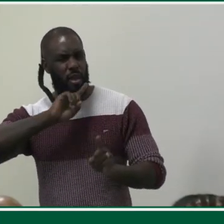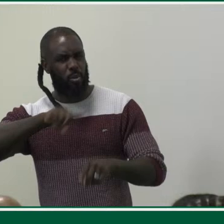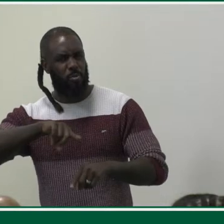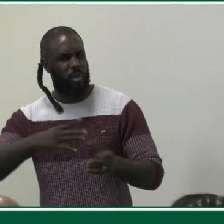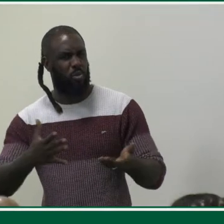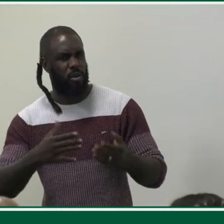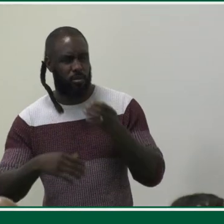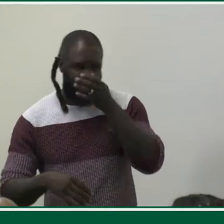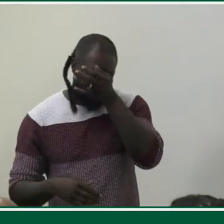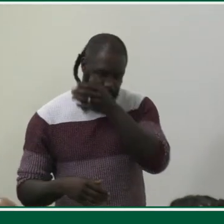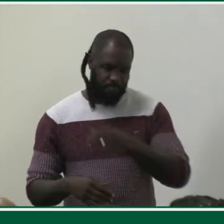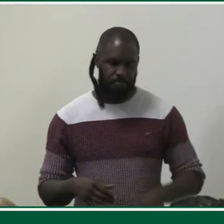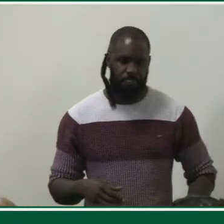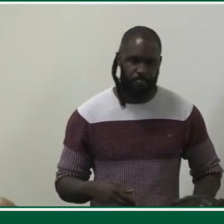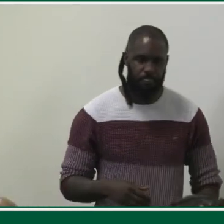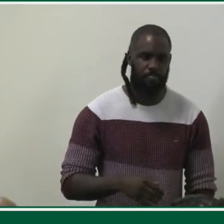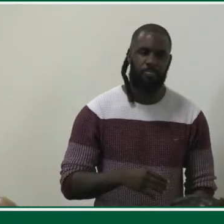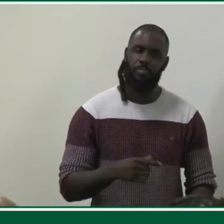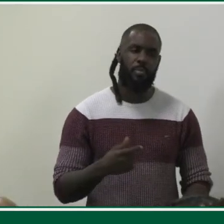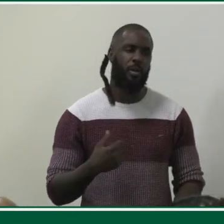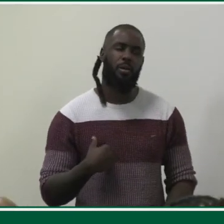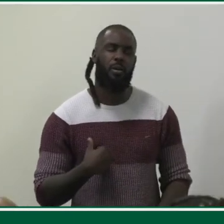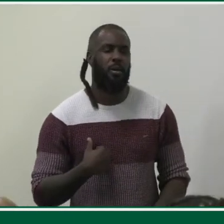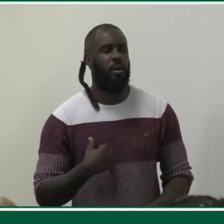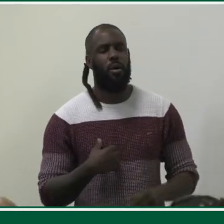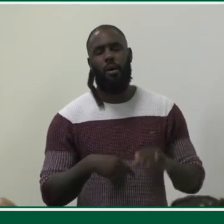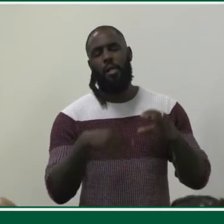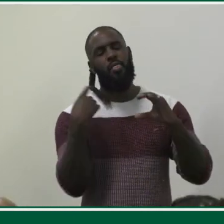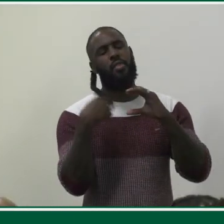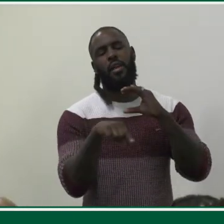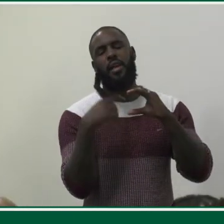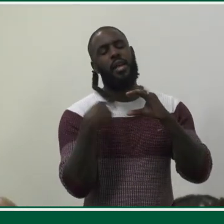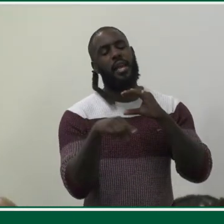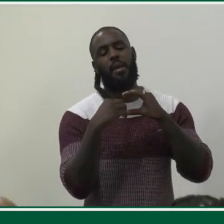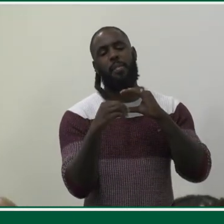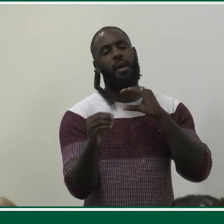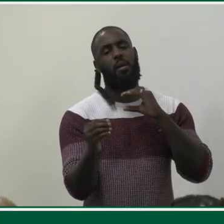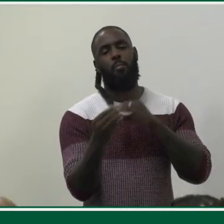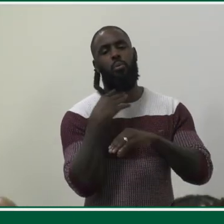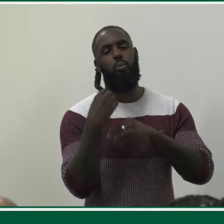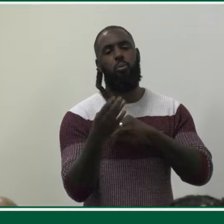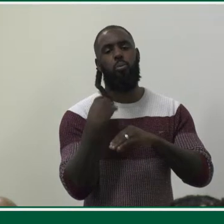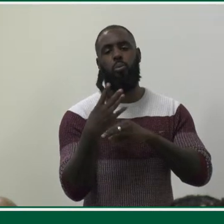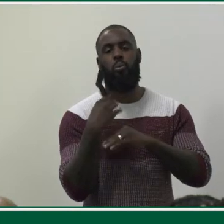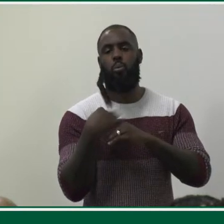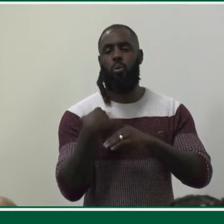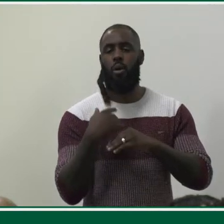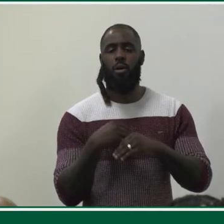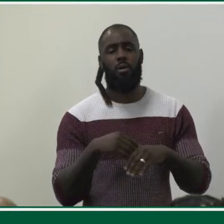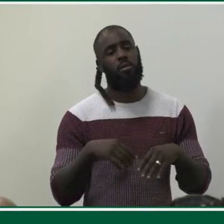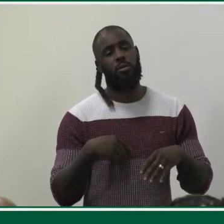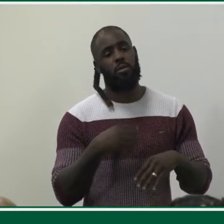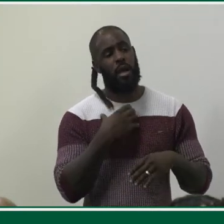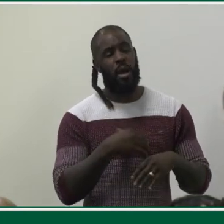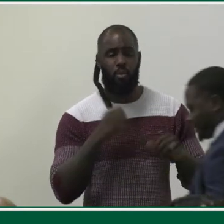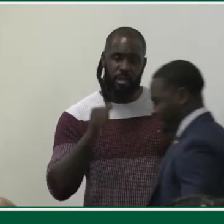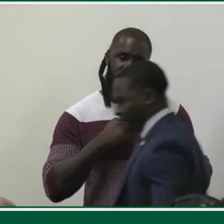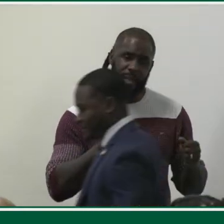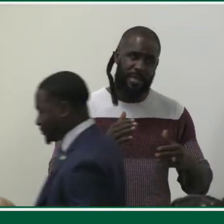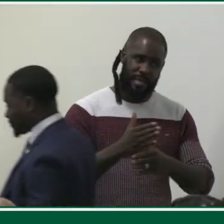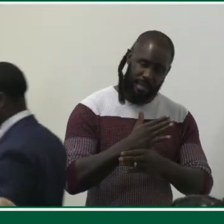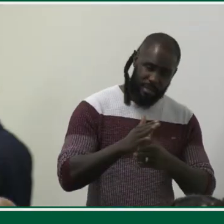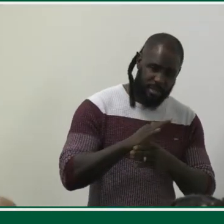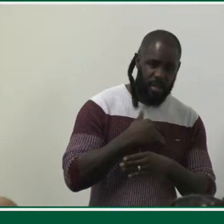I wish I could share the emails that I have received from people. I wish I could share the emails